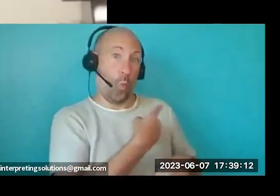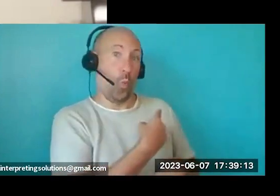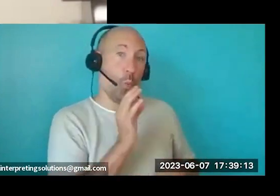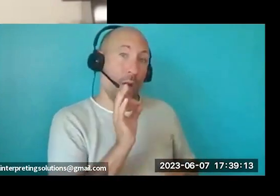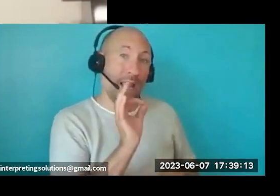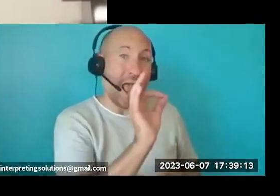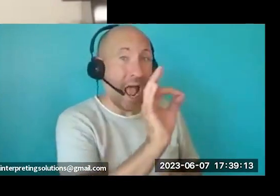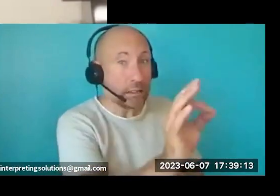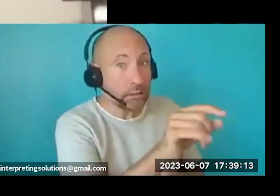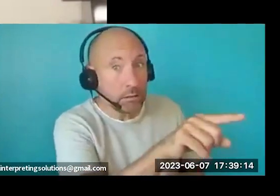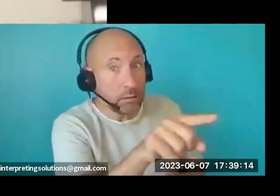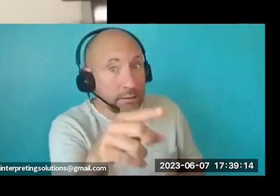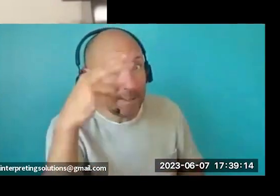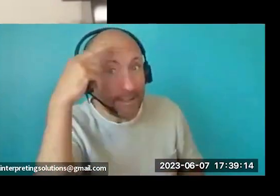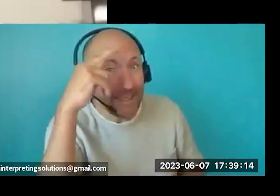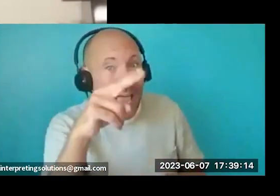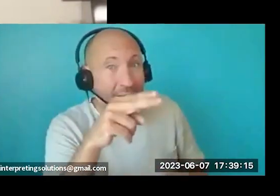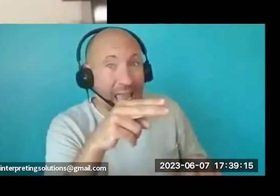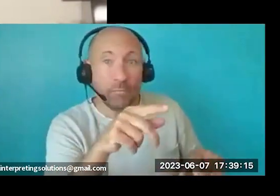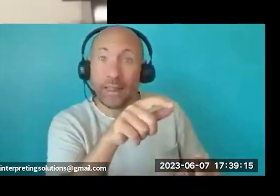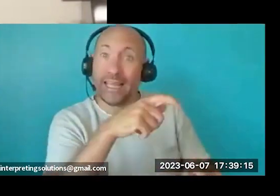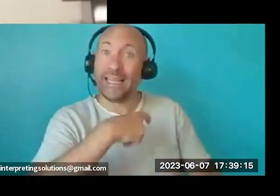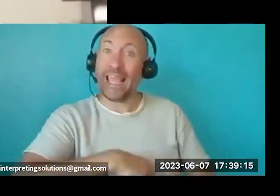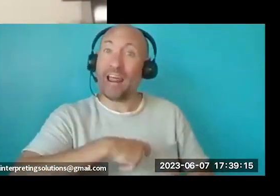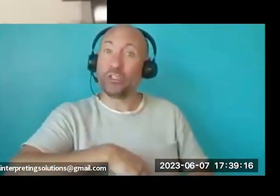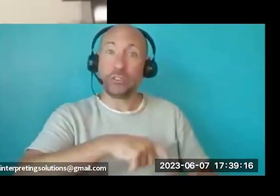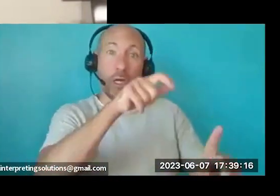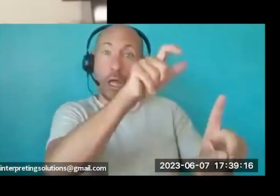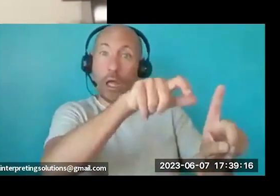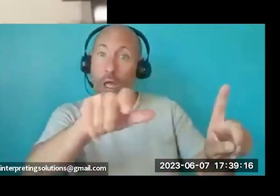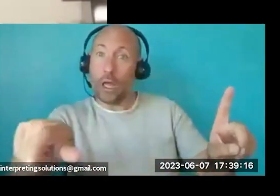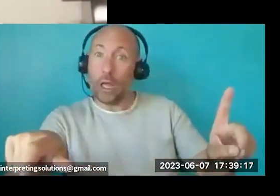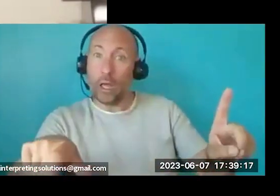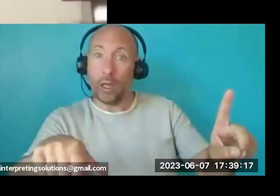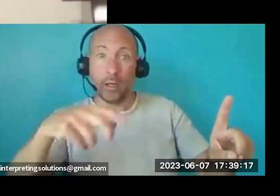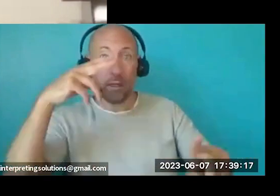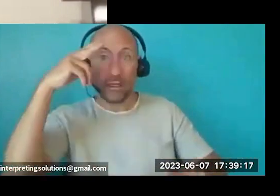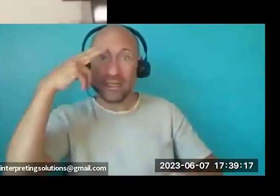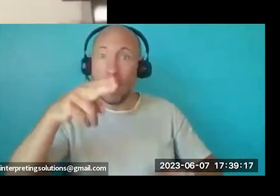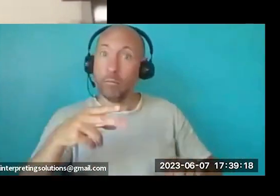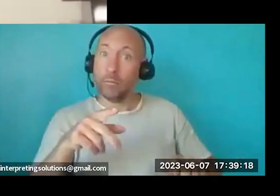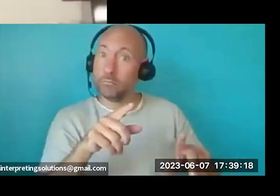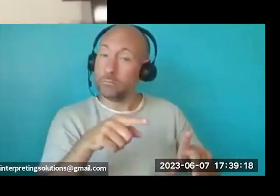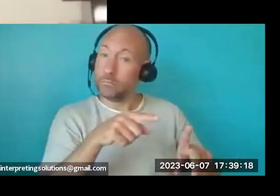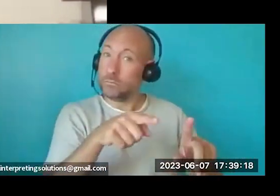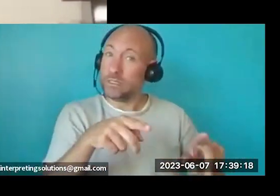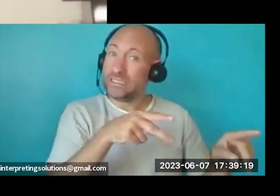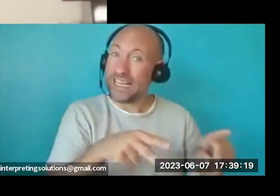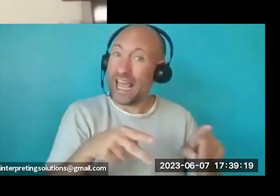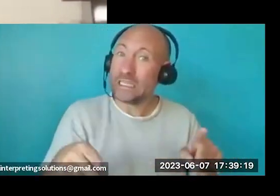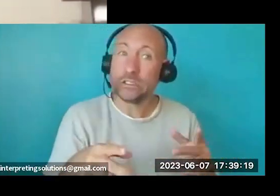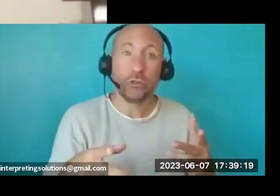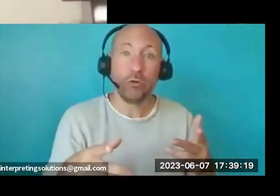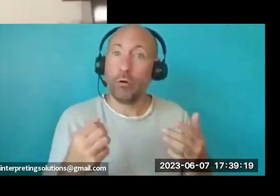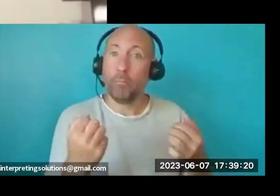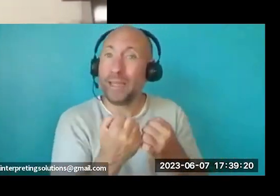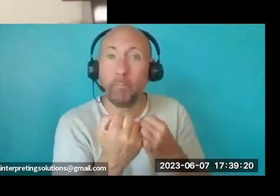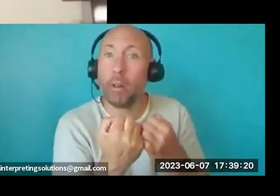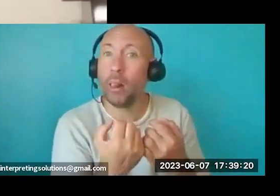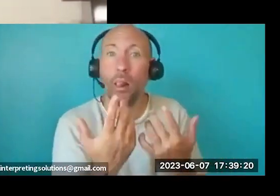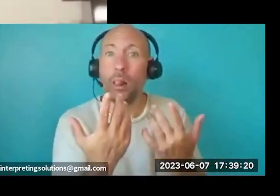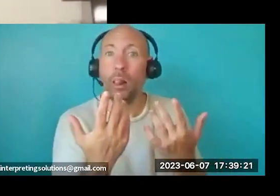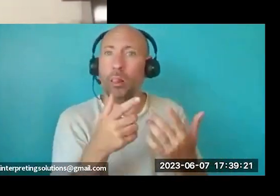have names, the characters, if we can call them dancers simply, or people,